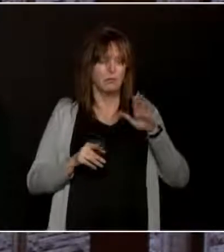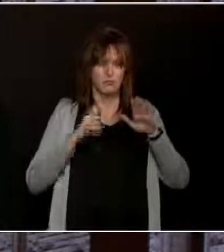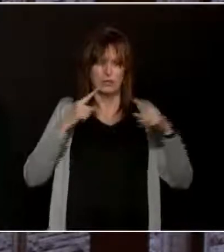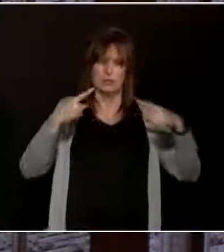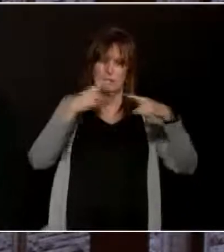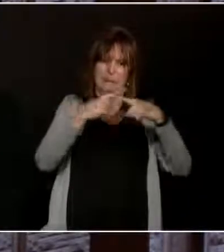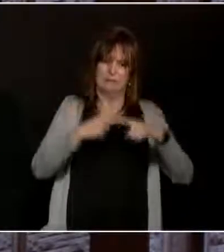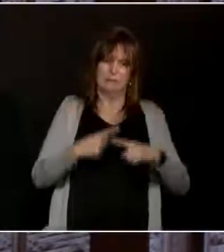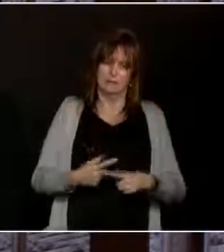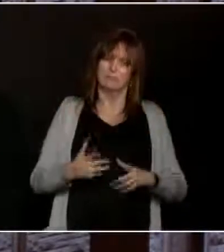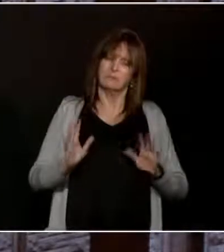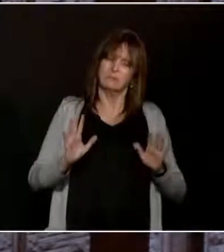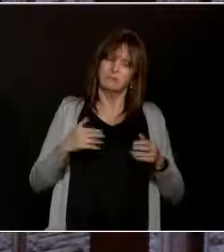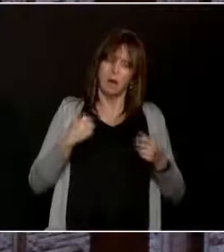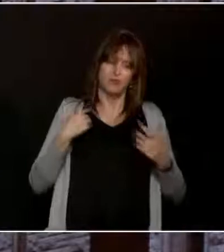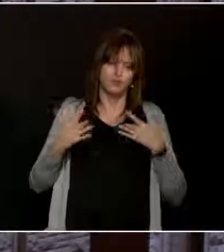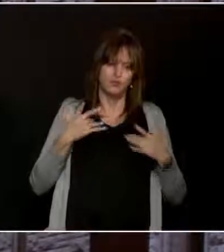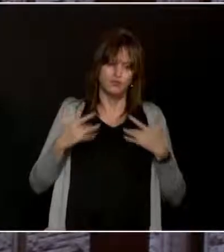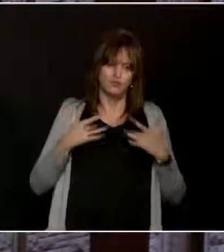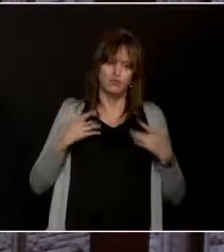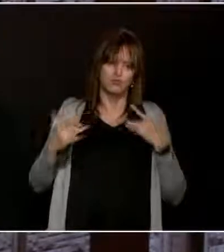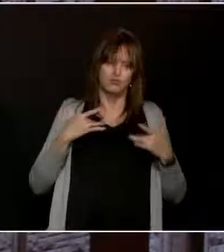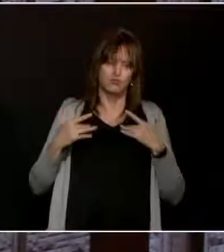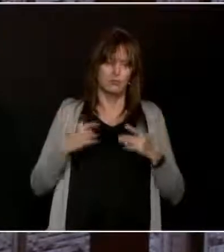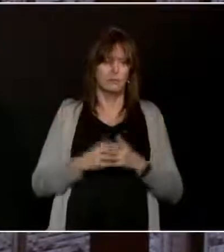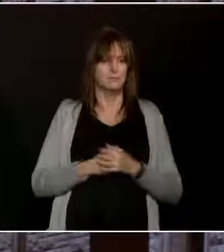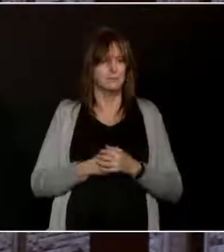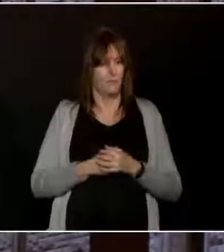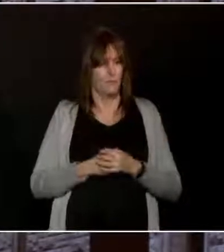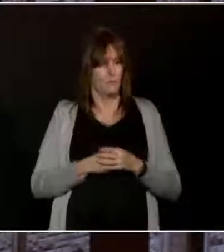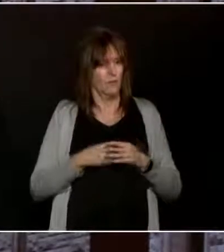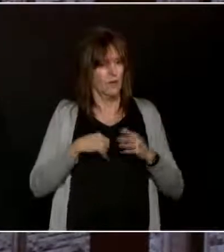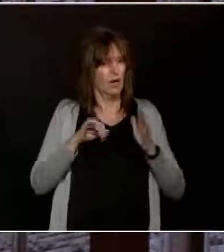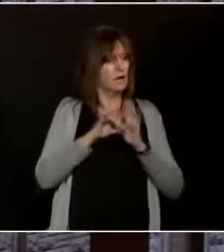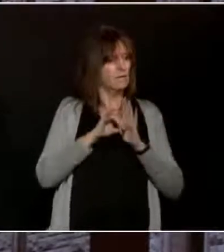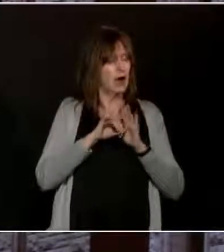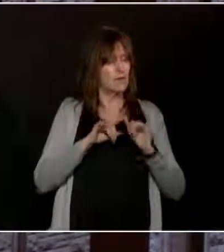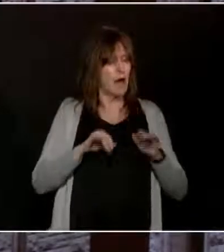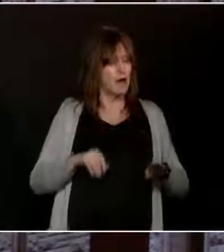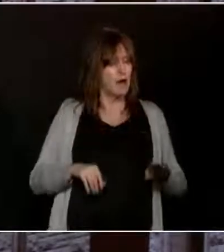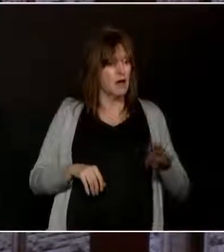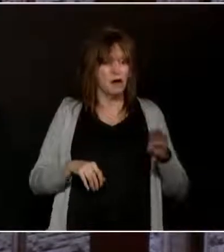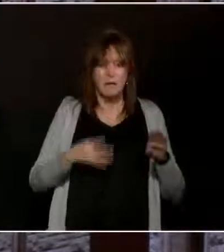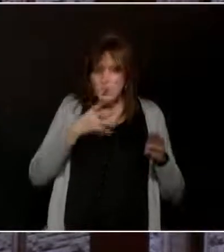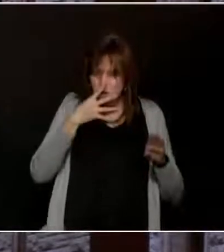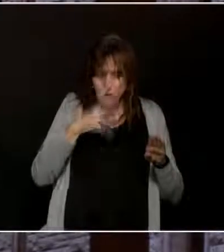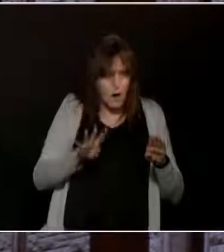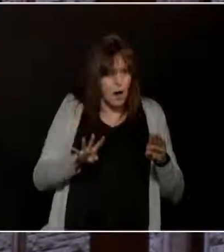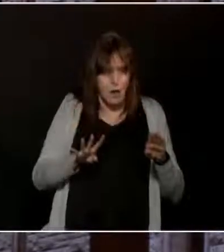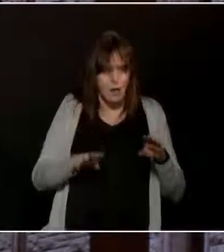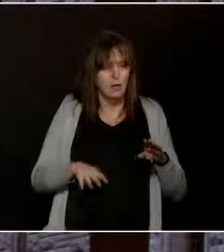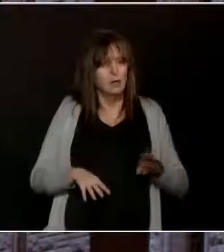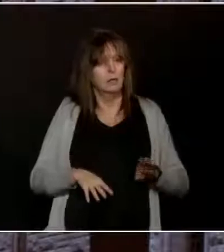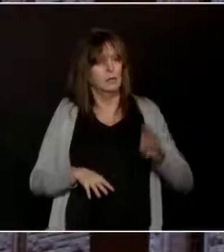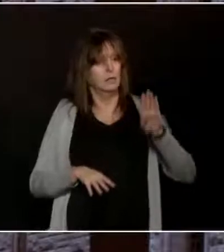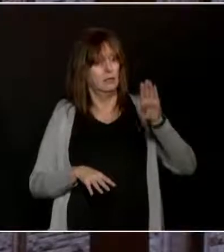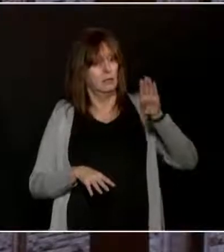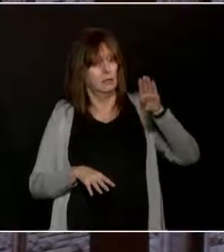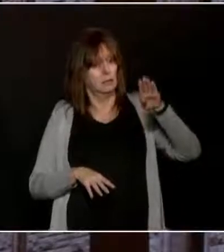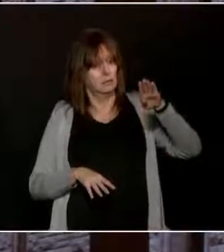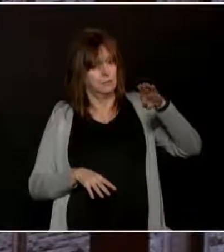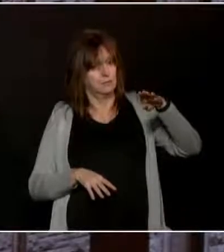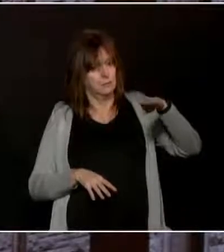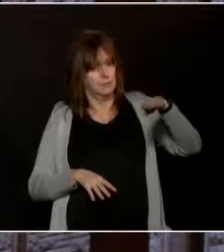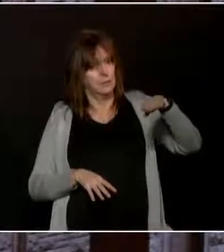it a preempter towards going up? And we do not want to see that hockey stick type rapid exponential curve, because these are both